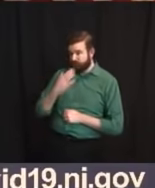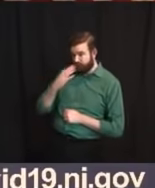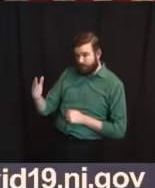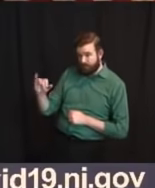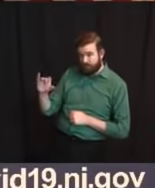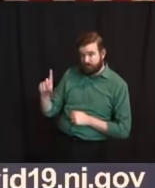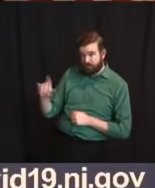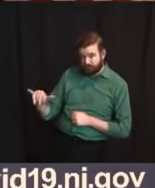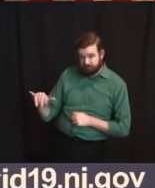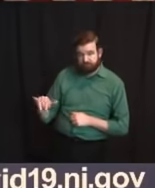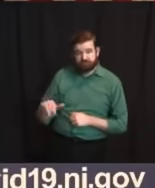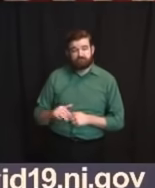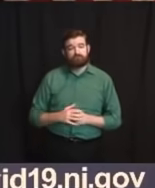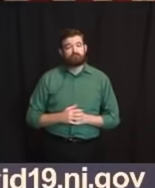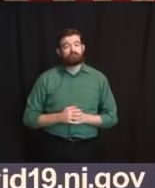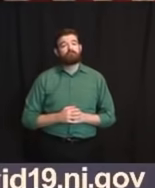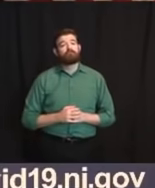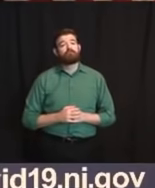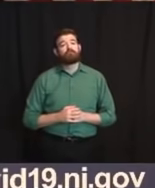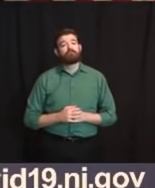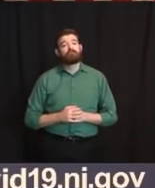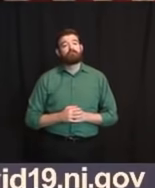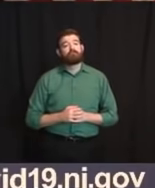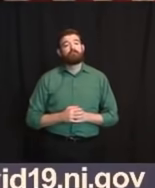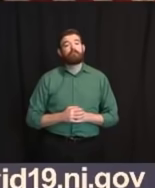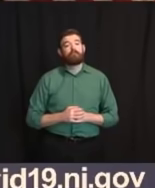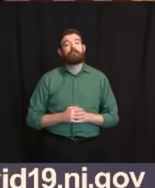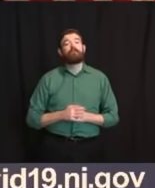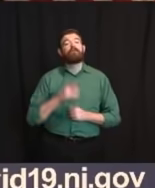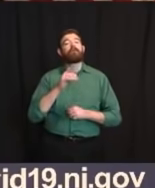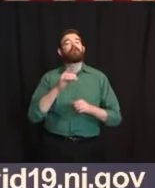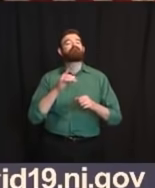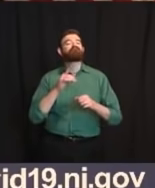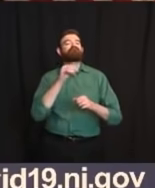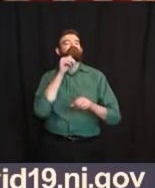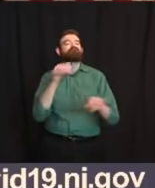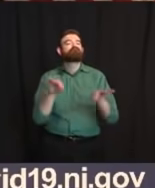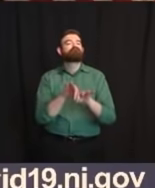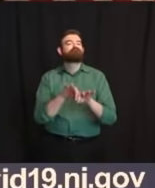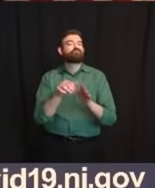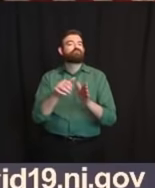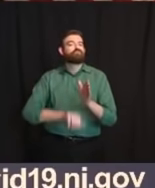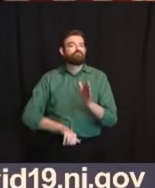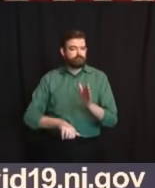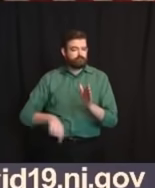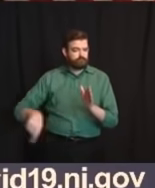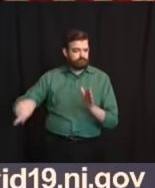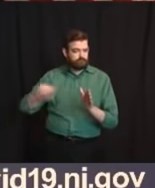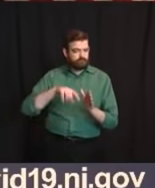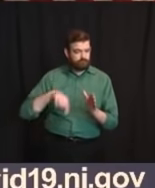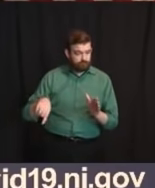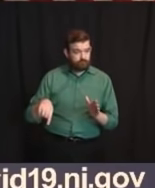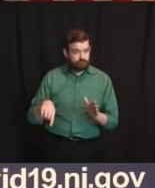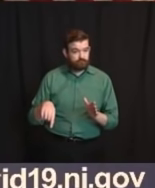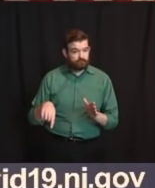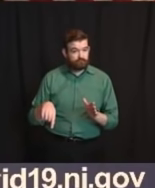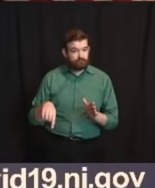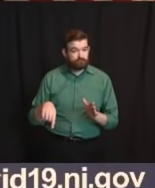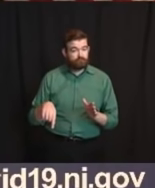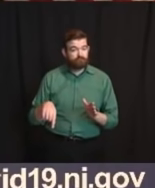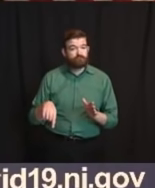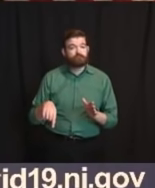surgeries, you'll lay this out, I guess we said by Monday, and it'll be for a week from Tuesday. I think I said this publicly. I'm not giving up